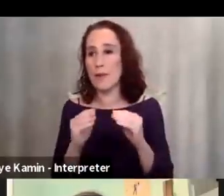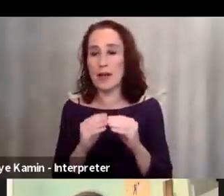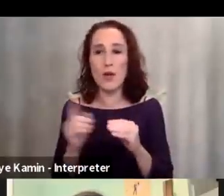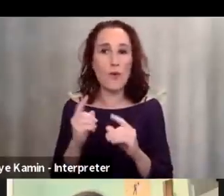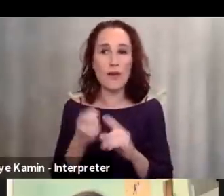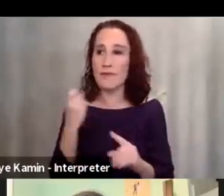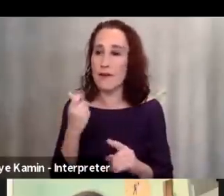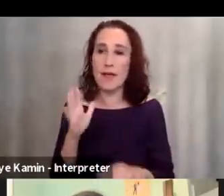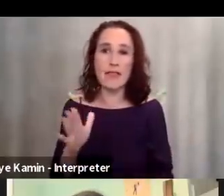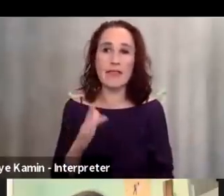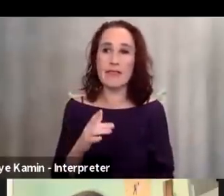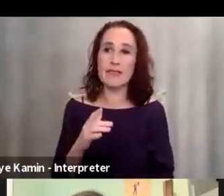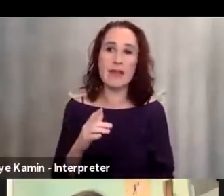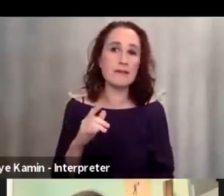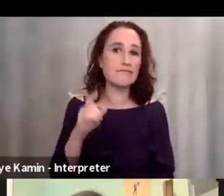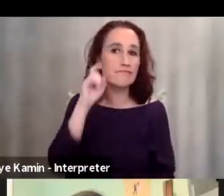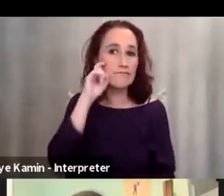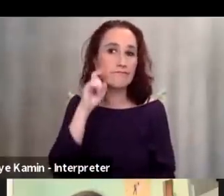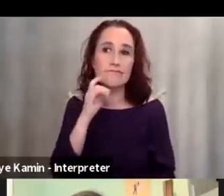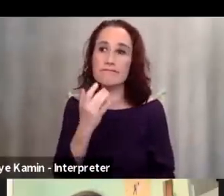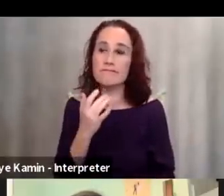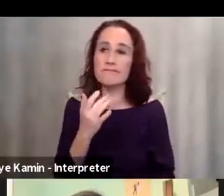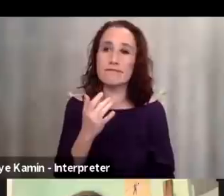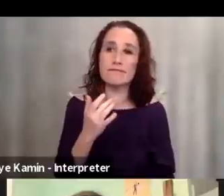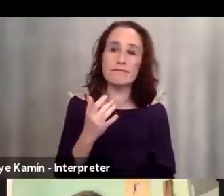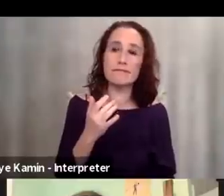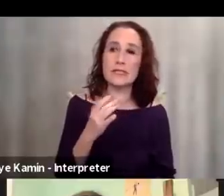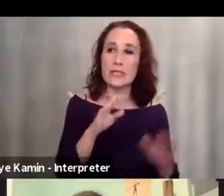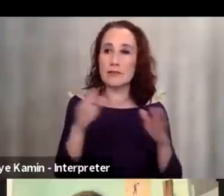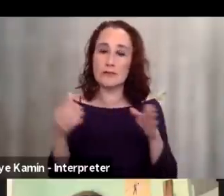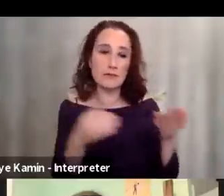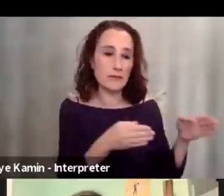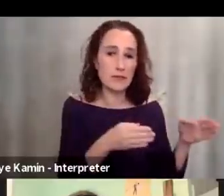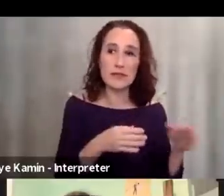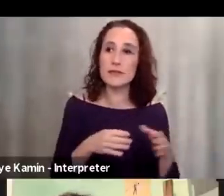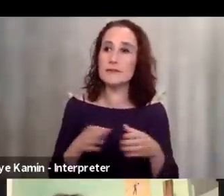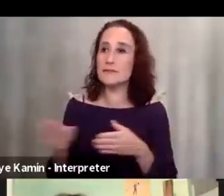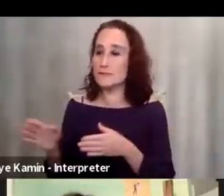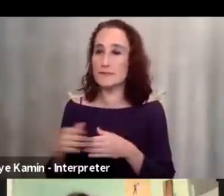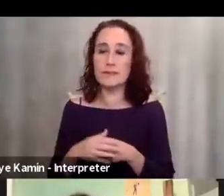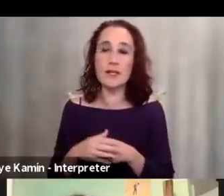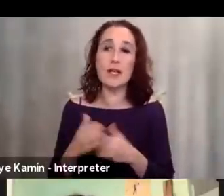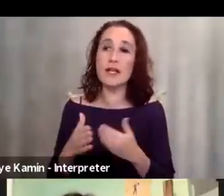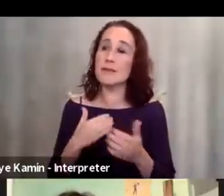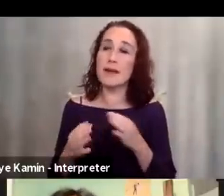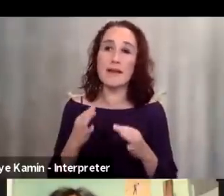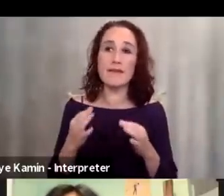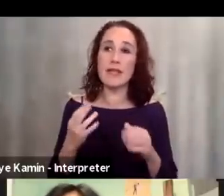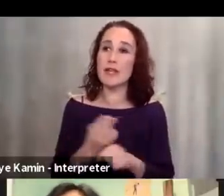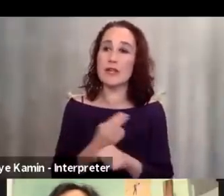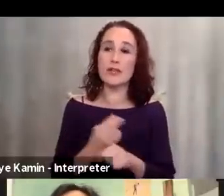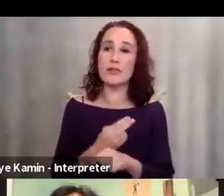their sexual orientation is or whether they get around on two legs or wheels and all of that stuff.